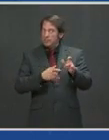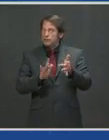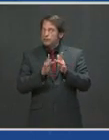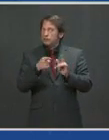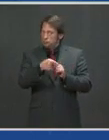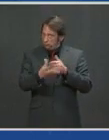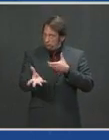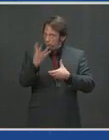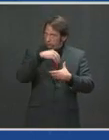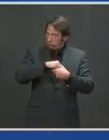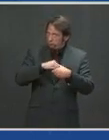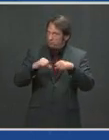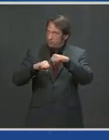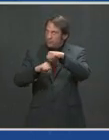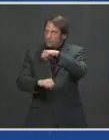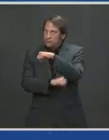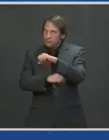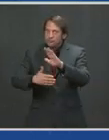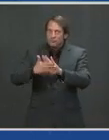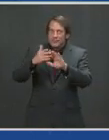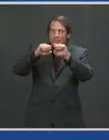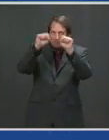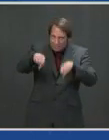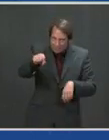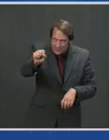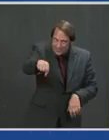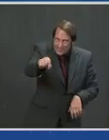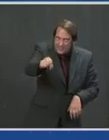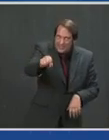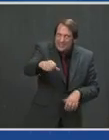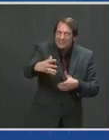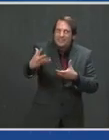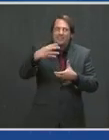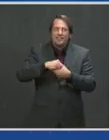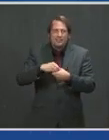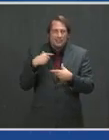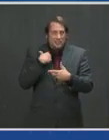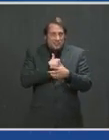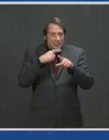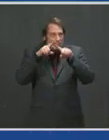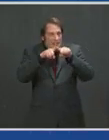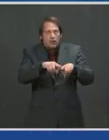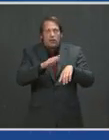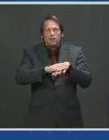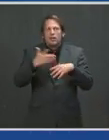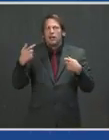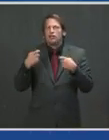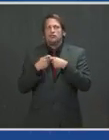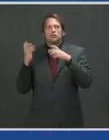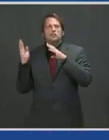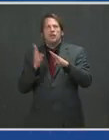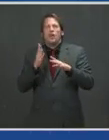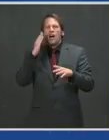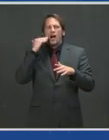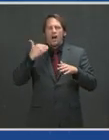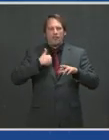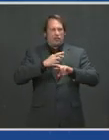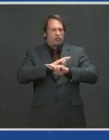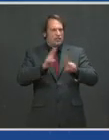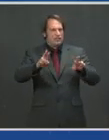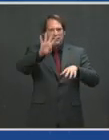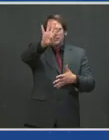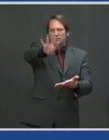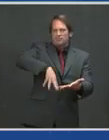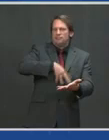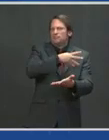It depends on the electric grid, a grid that won't collapse in a winter storm or be compromised